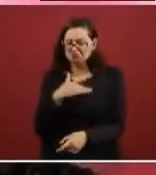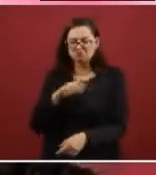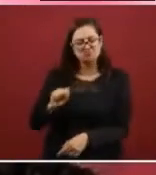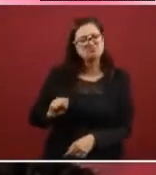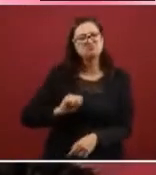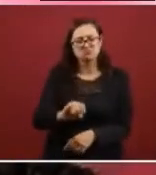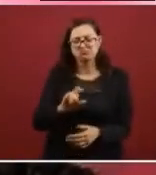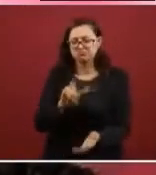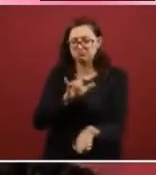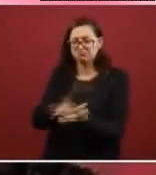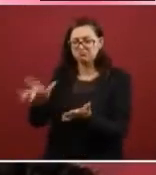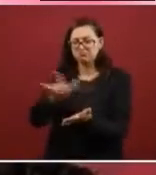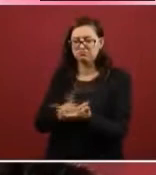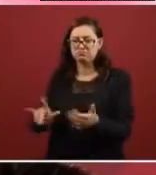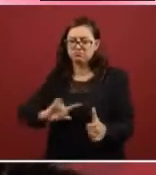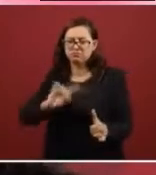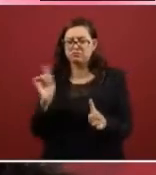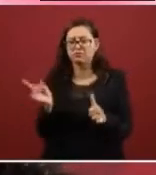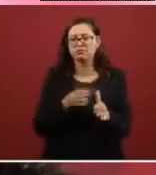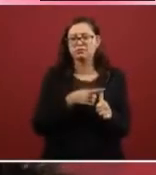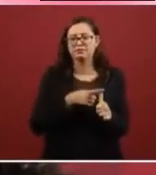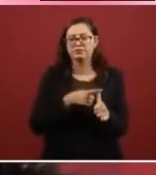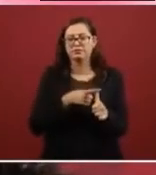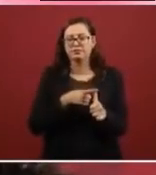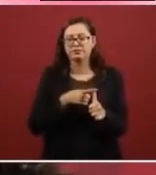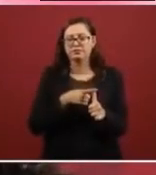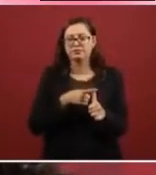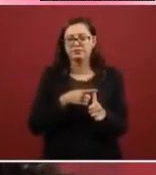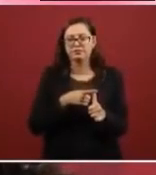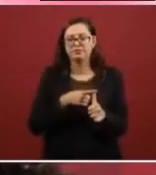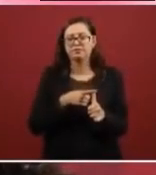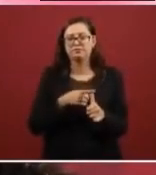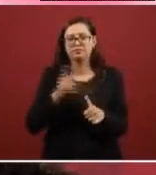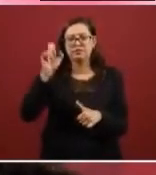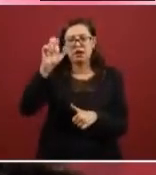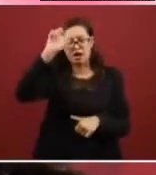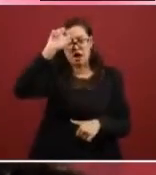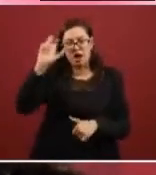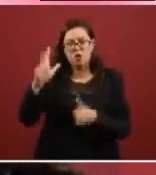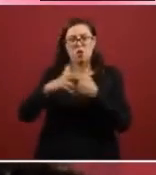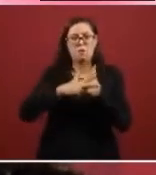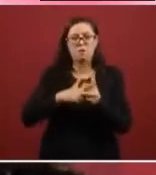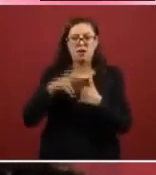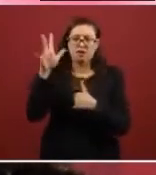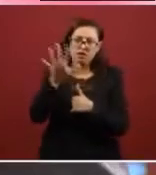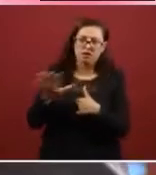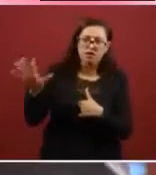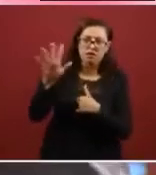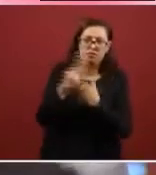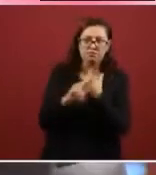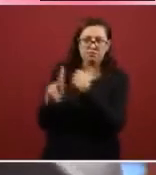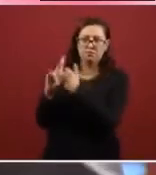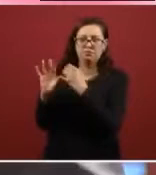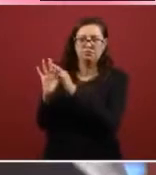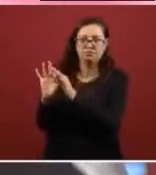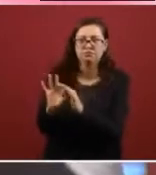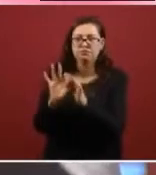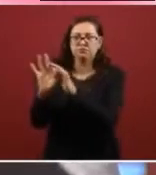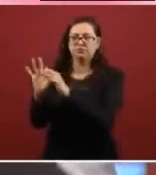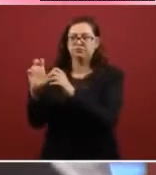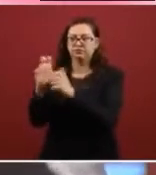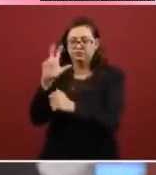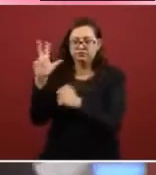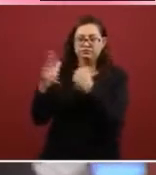given money luego, to help la Unión Europea European countries que ya hizo el